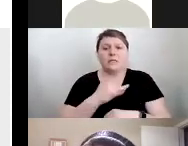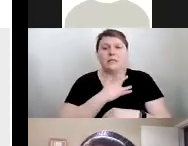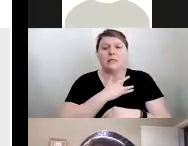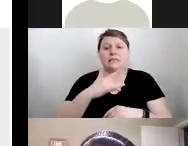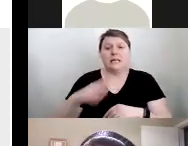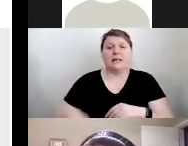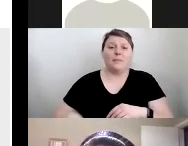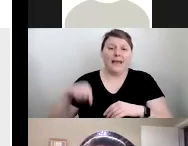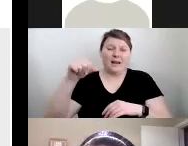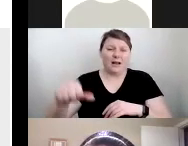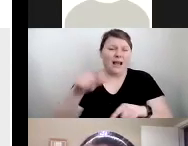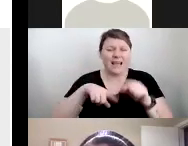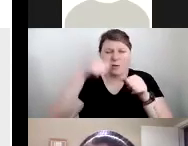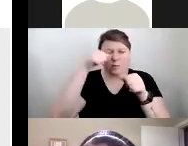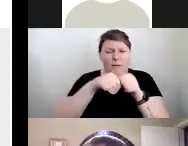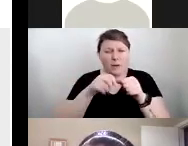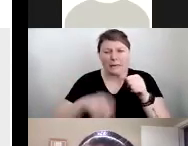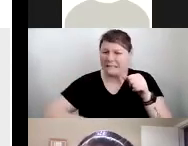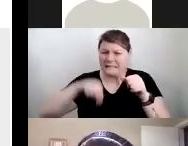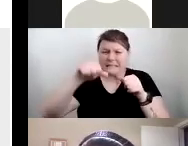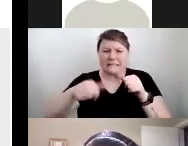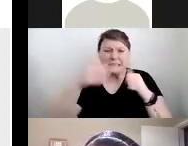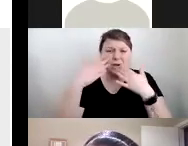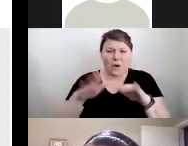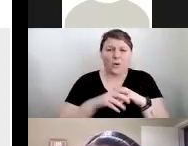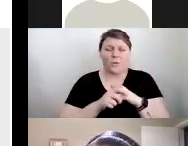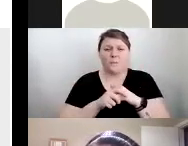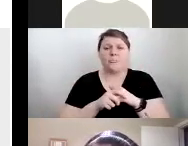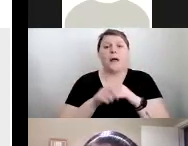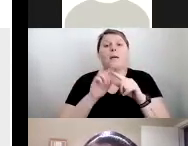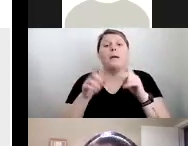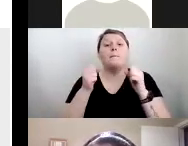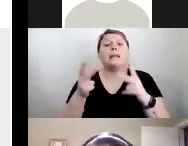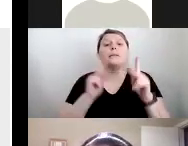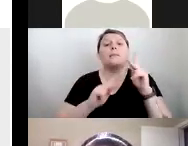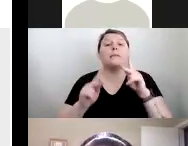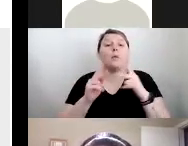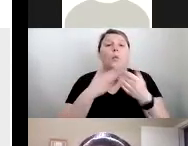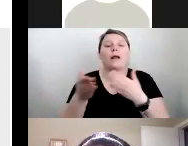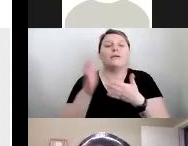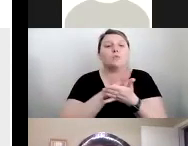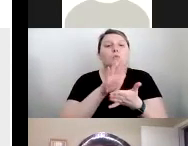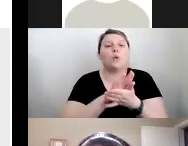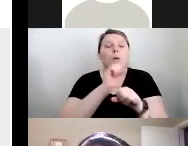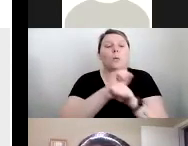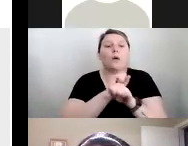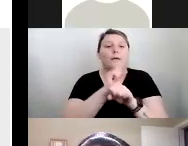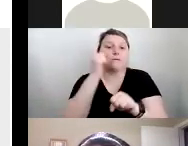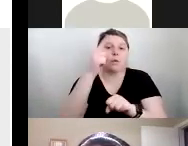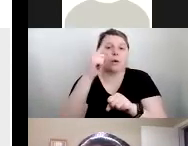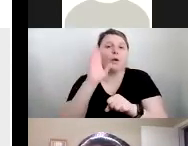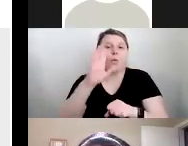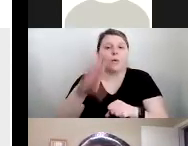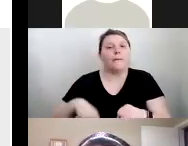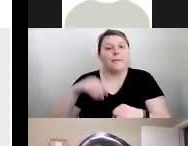pocket, and I don't remember how much it costs. Although a lot of these folks get whatever university that they're working for to pay for